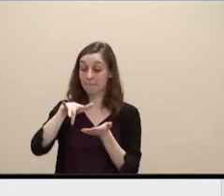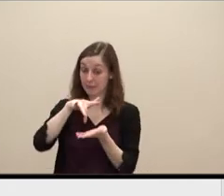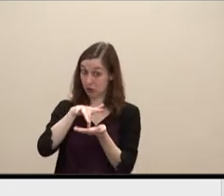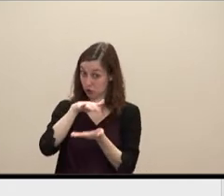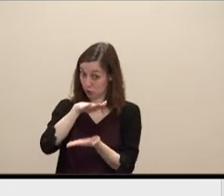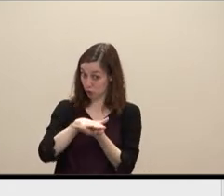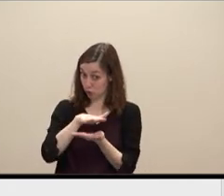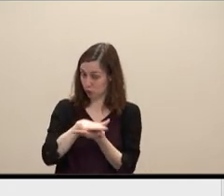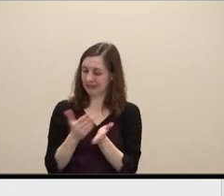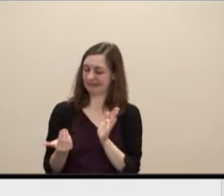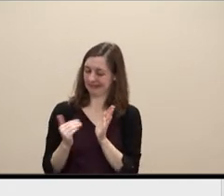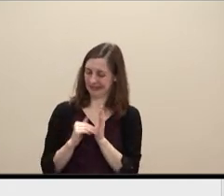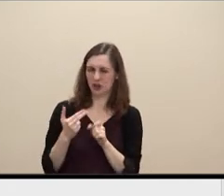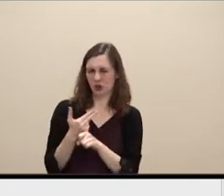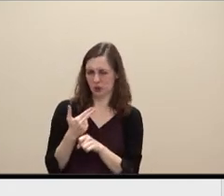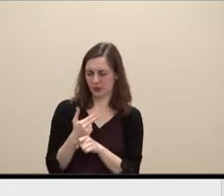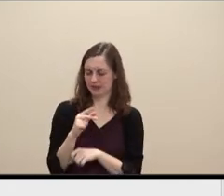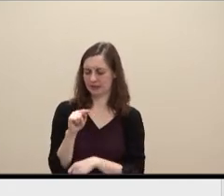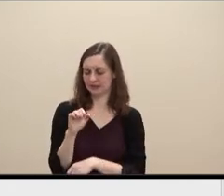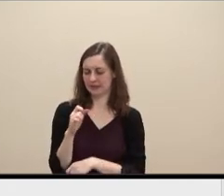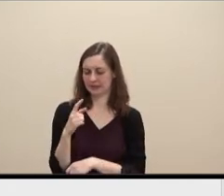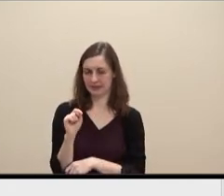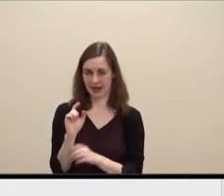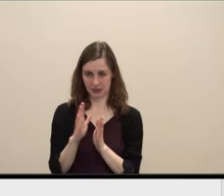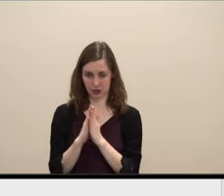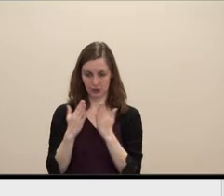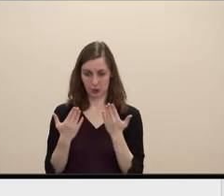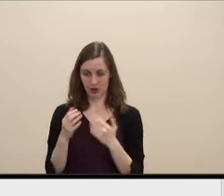the SAVAS end of course, and there are